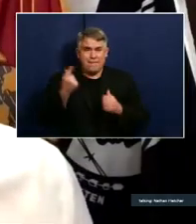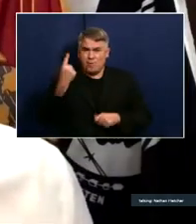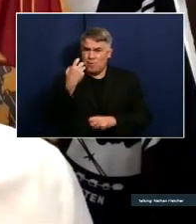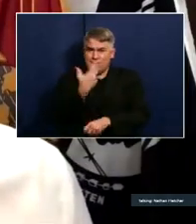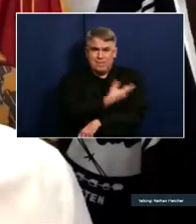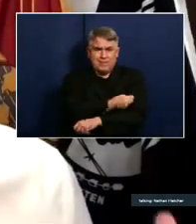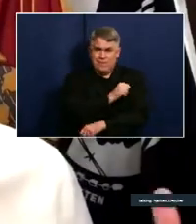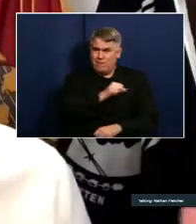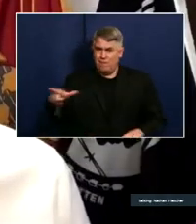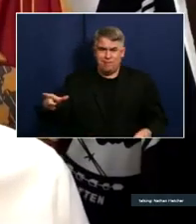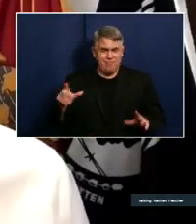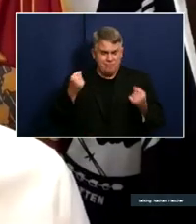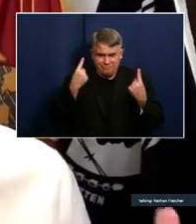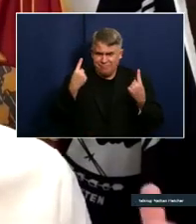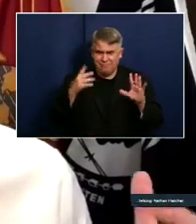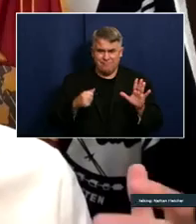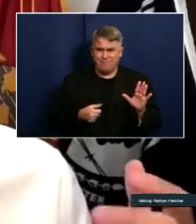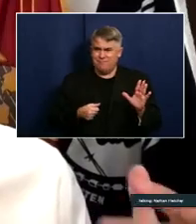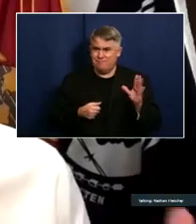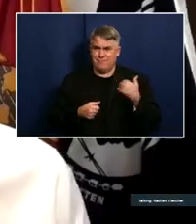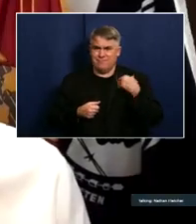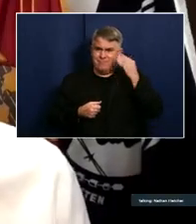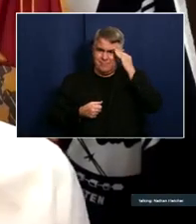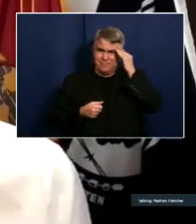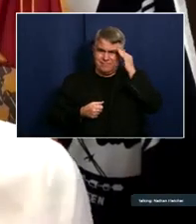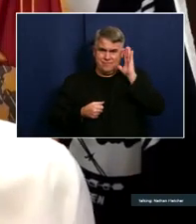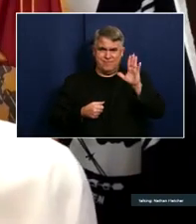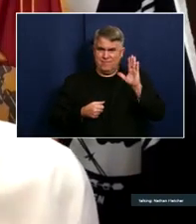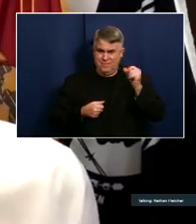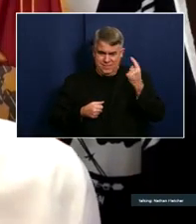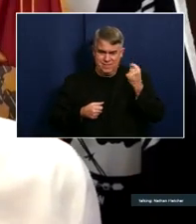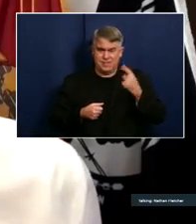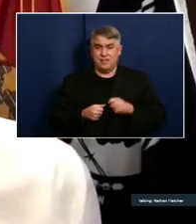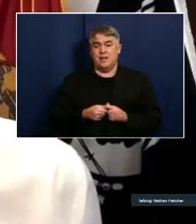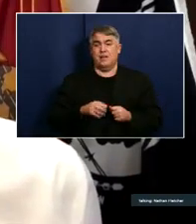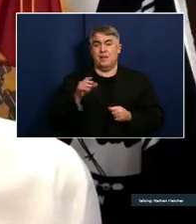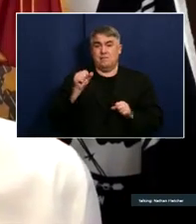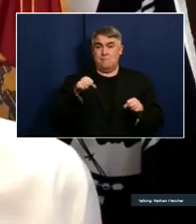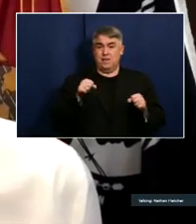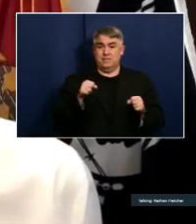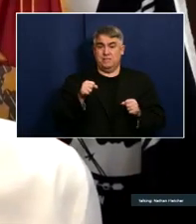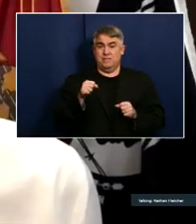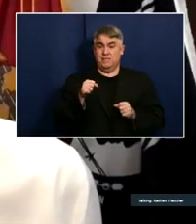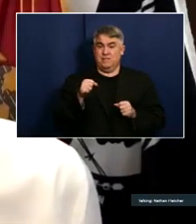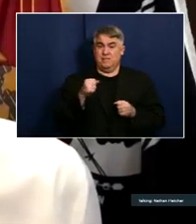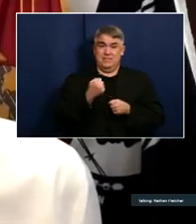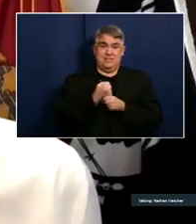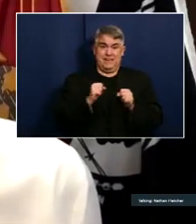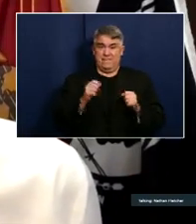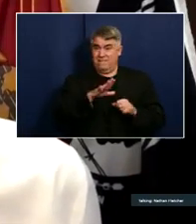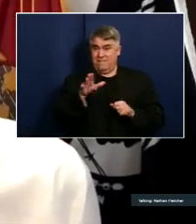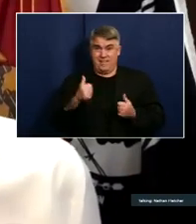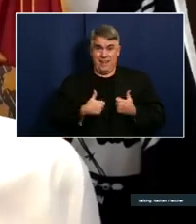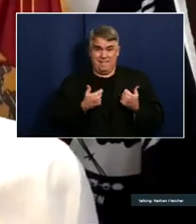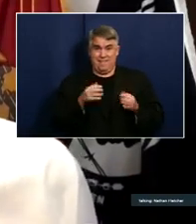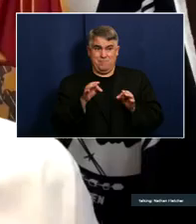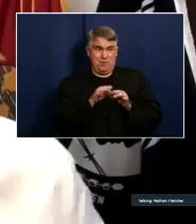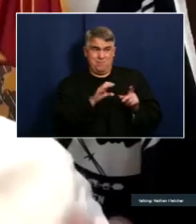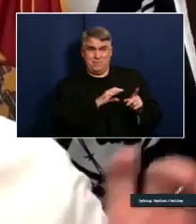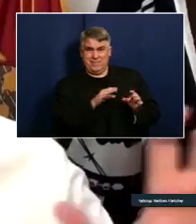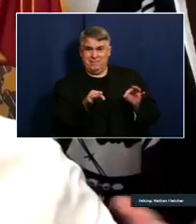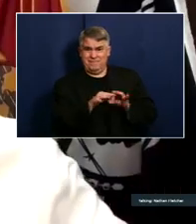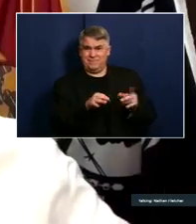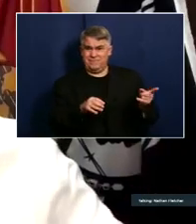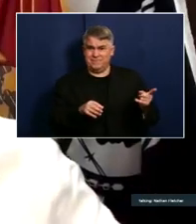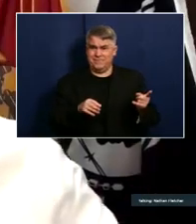I do. I understand it. It's potentially life-saving. And folks have had a difficult year. But